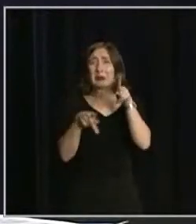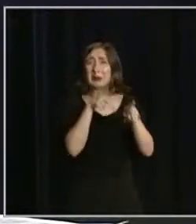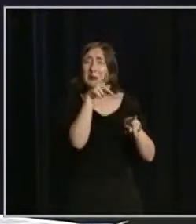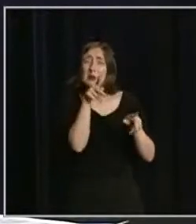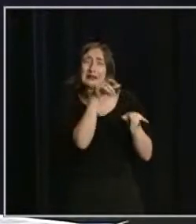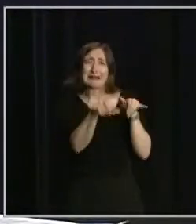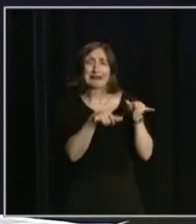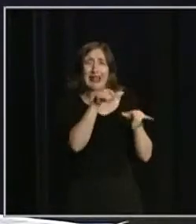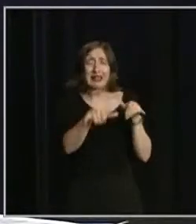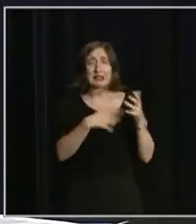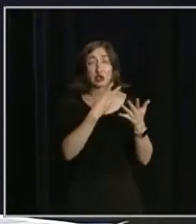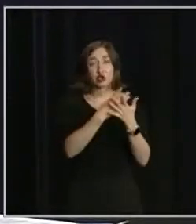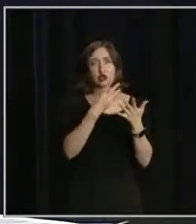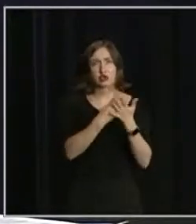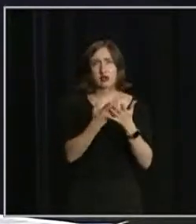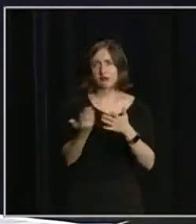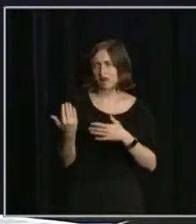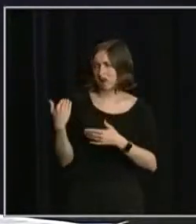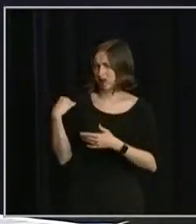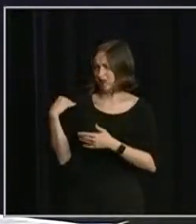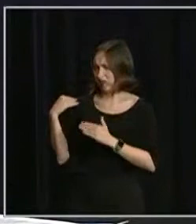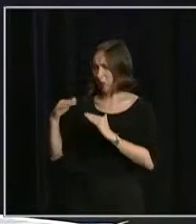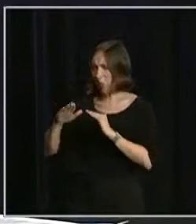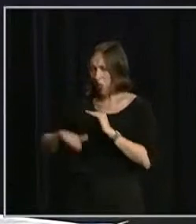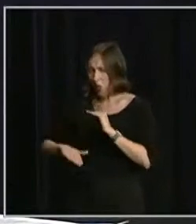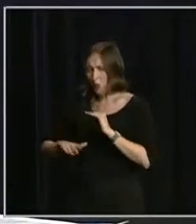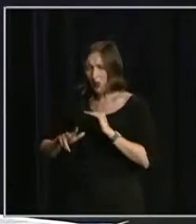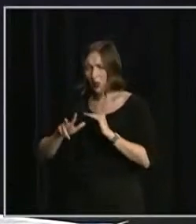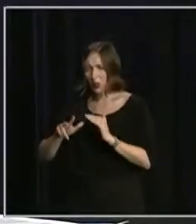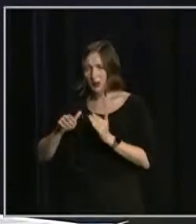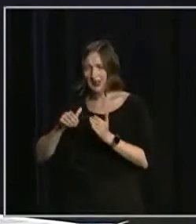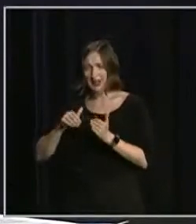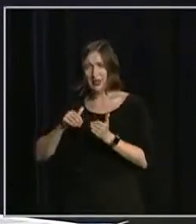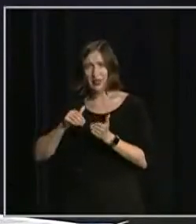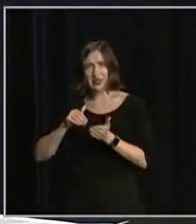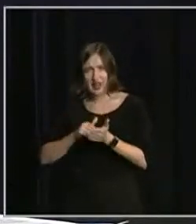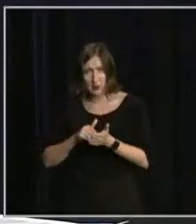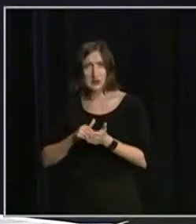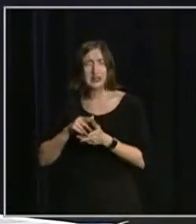one time during the pandemic. Today we have